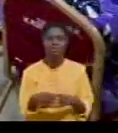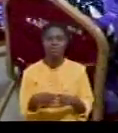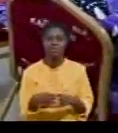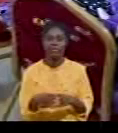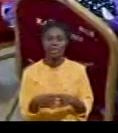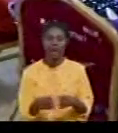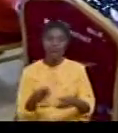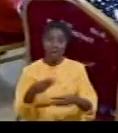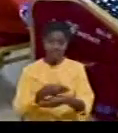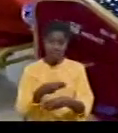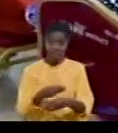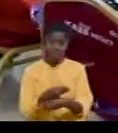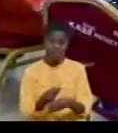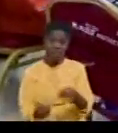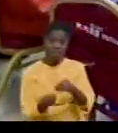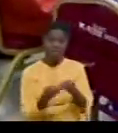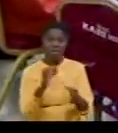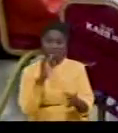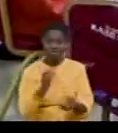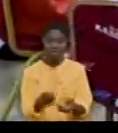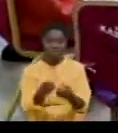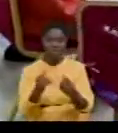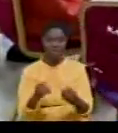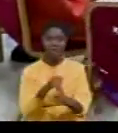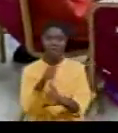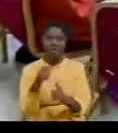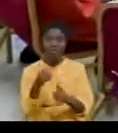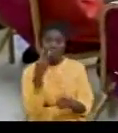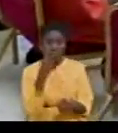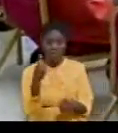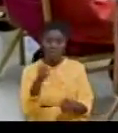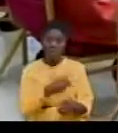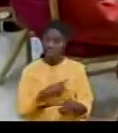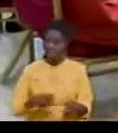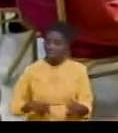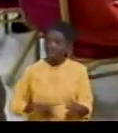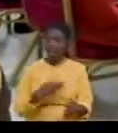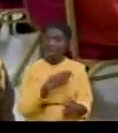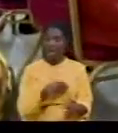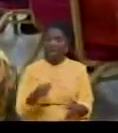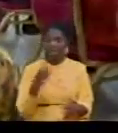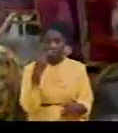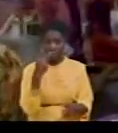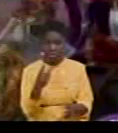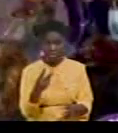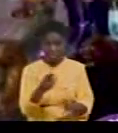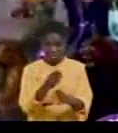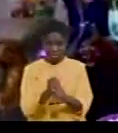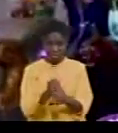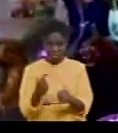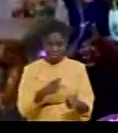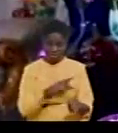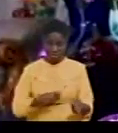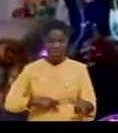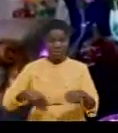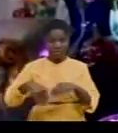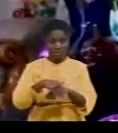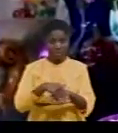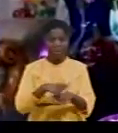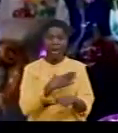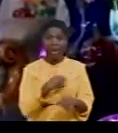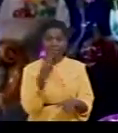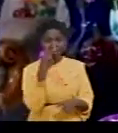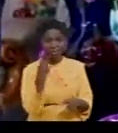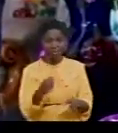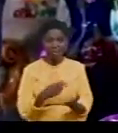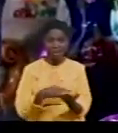Multiplication is coming. When you seek the King, and you seek the kingdom, and you seek the